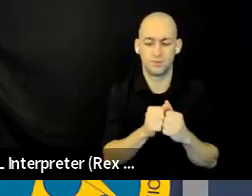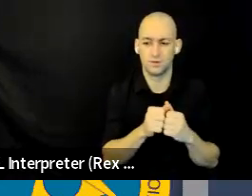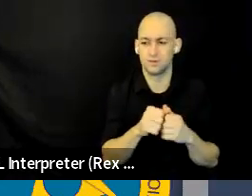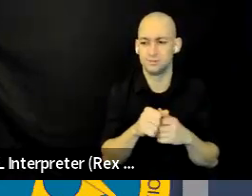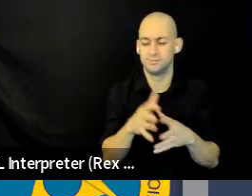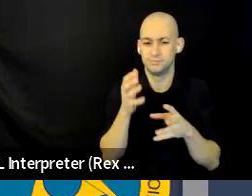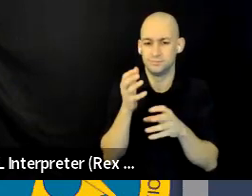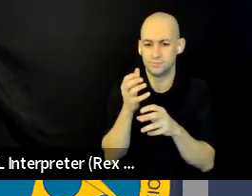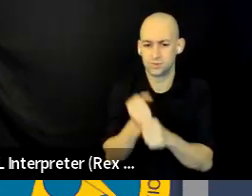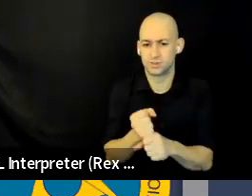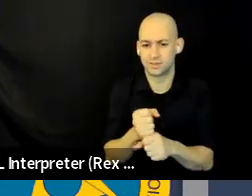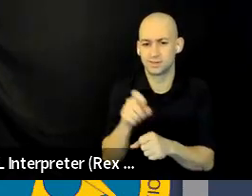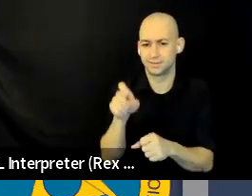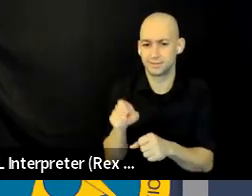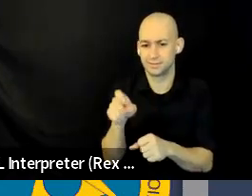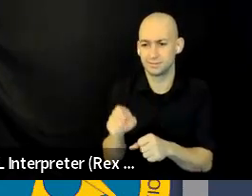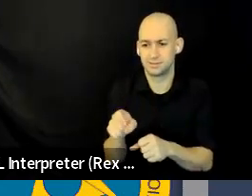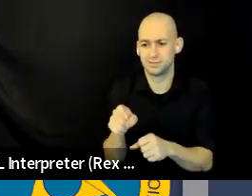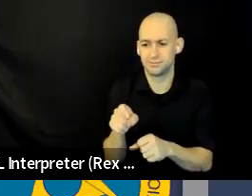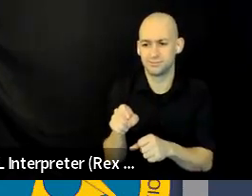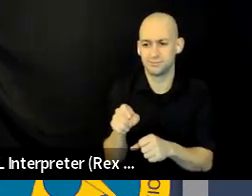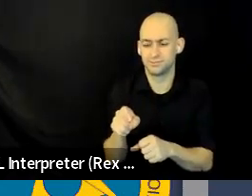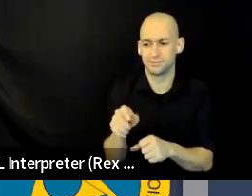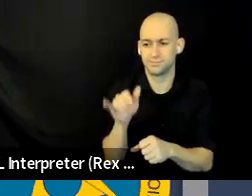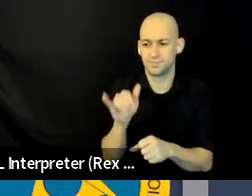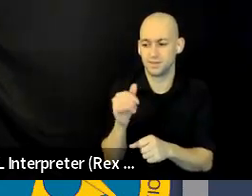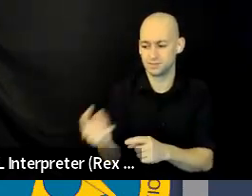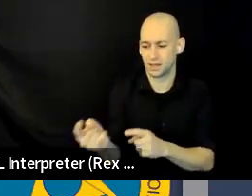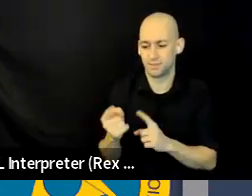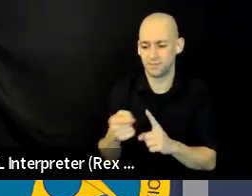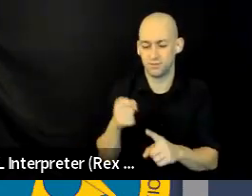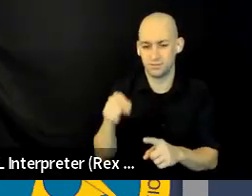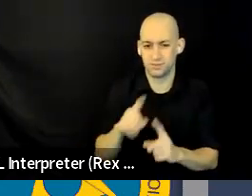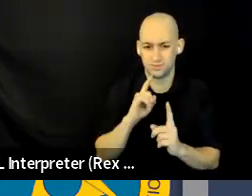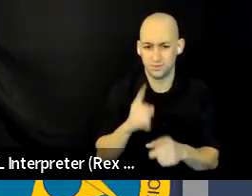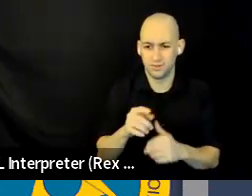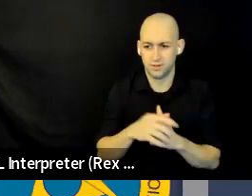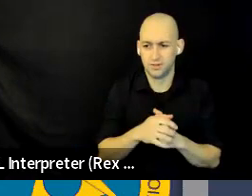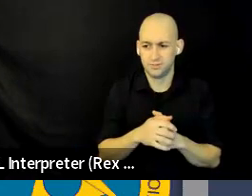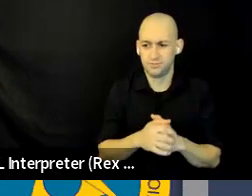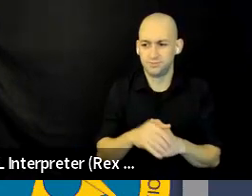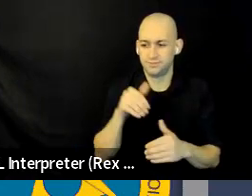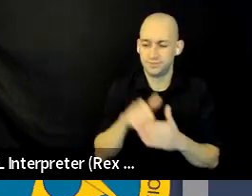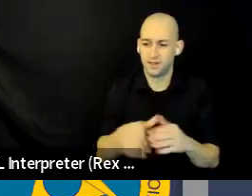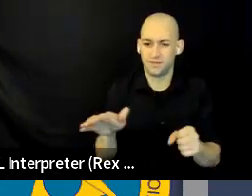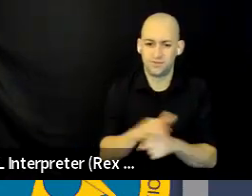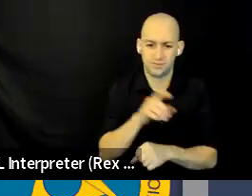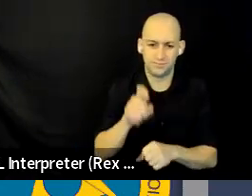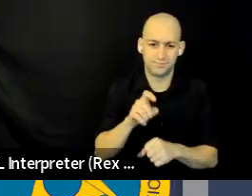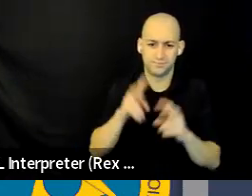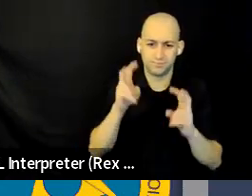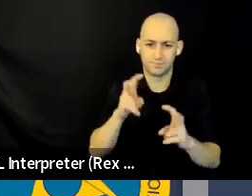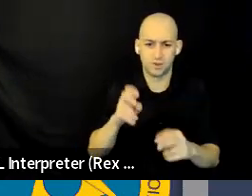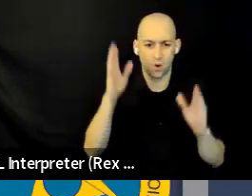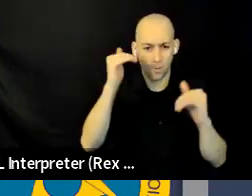addressing our needs that are coming out of this report? In the full needs assessment, we do hope to